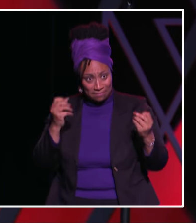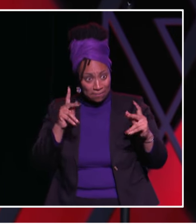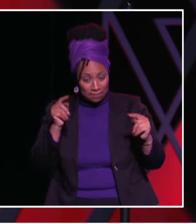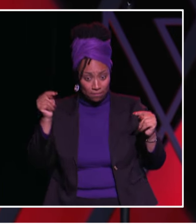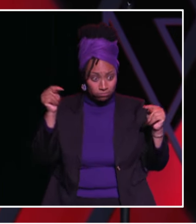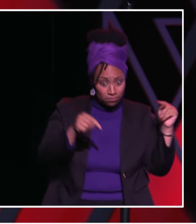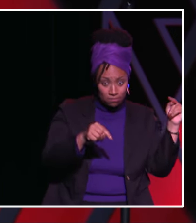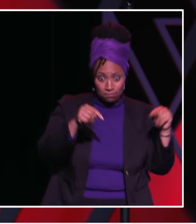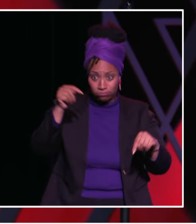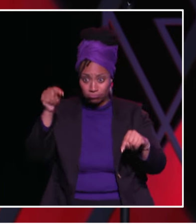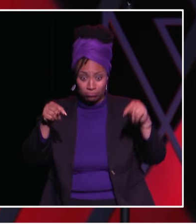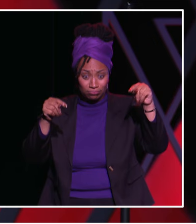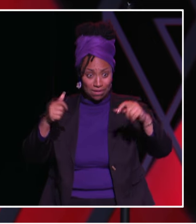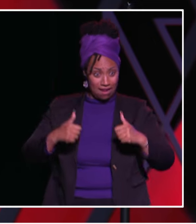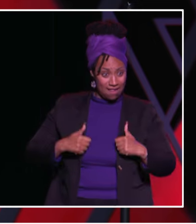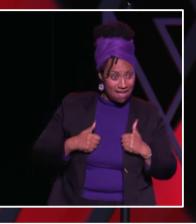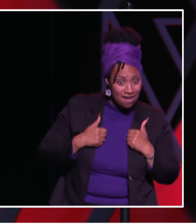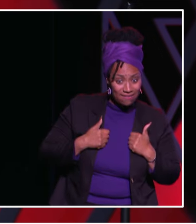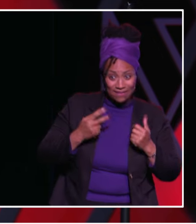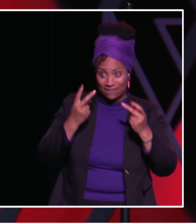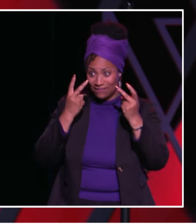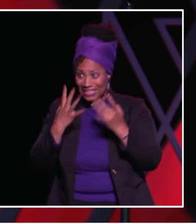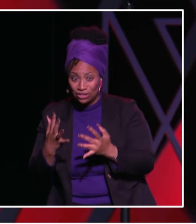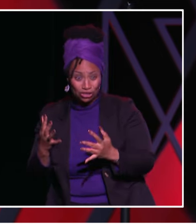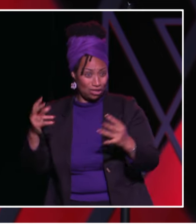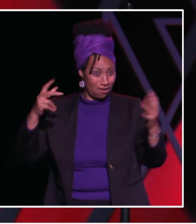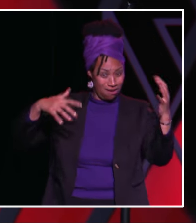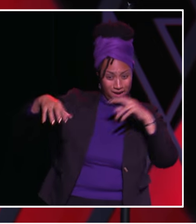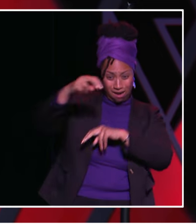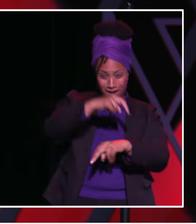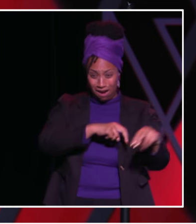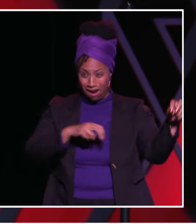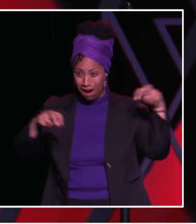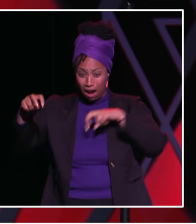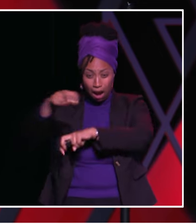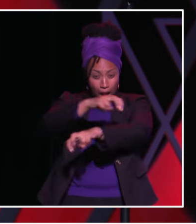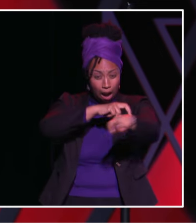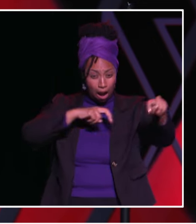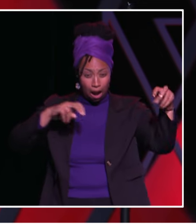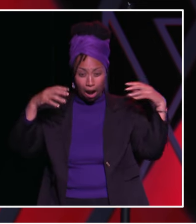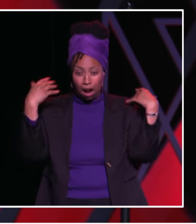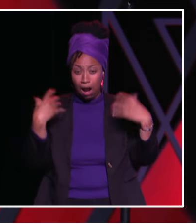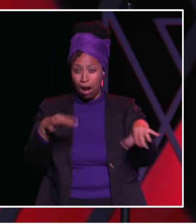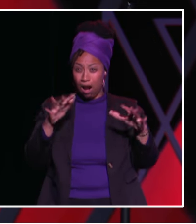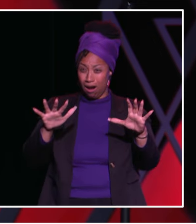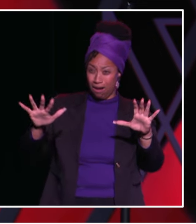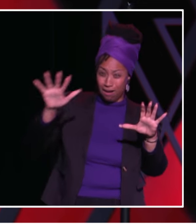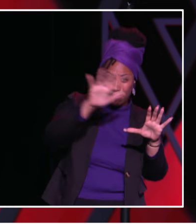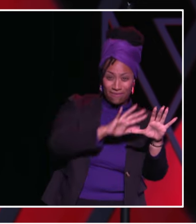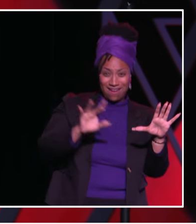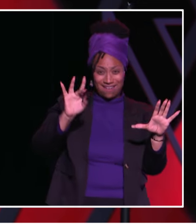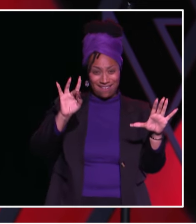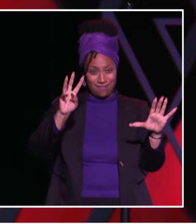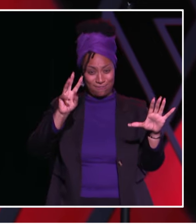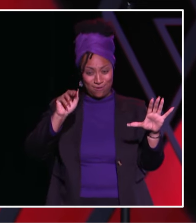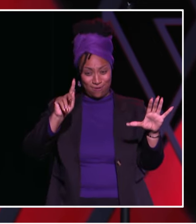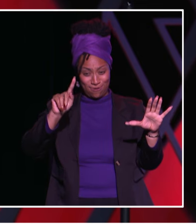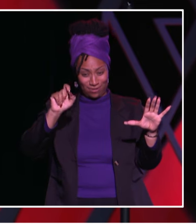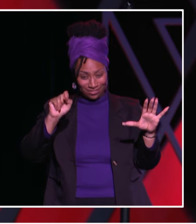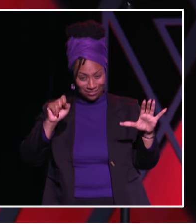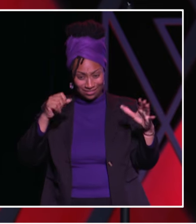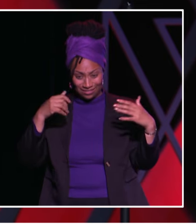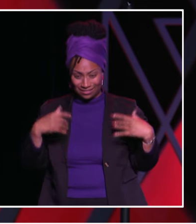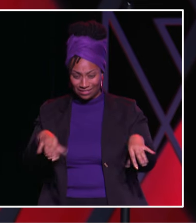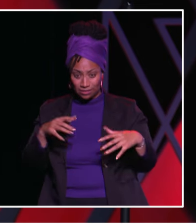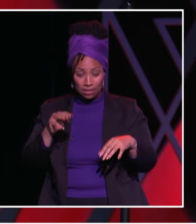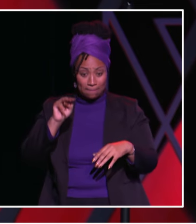from across our nation, region, and all 8 wards to generate tens of millions of dollars in